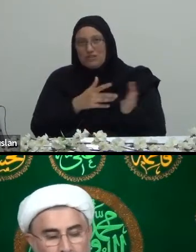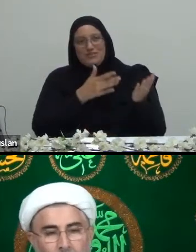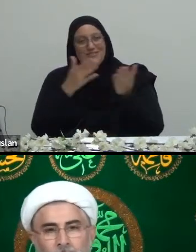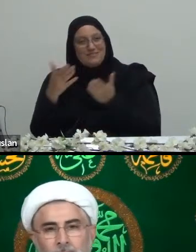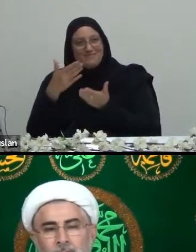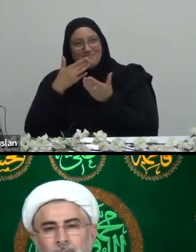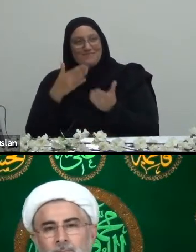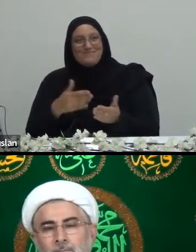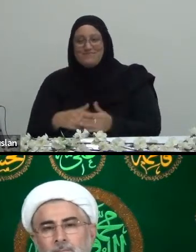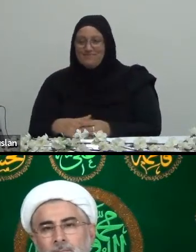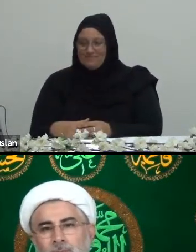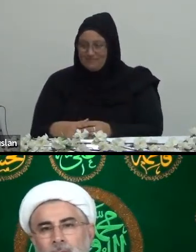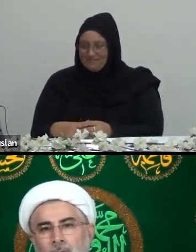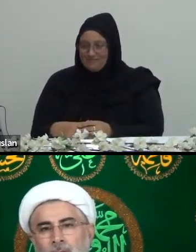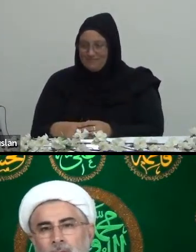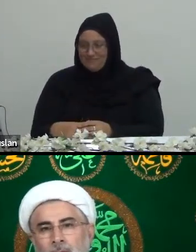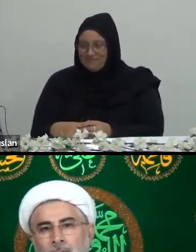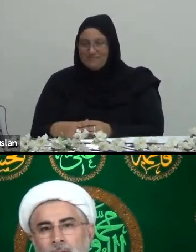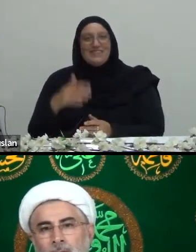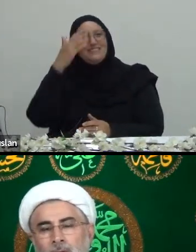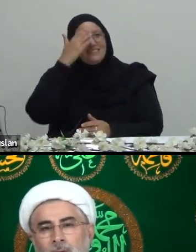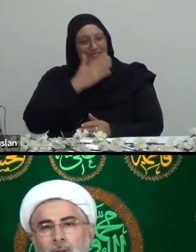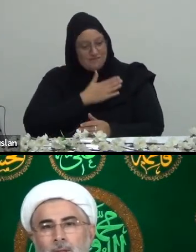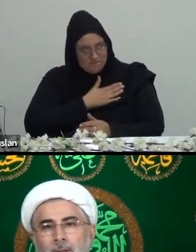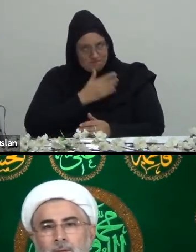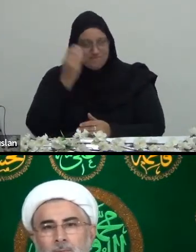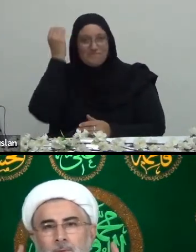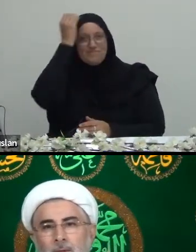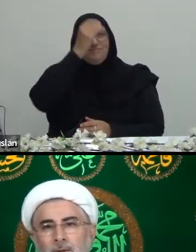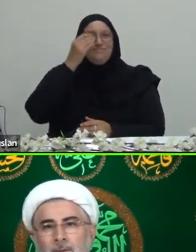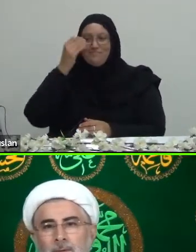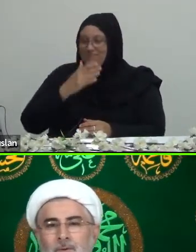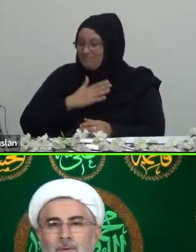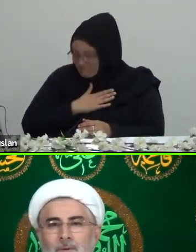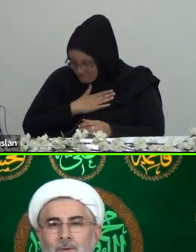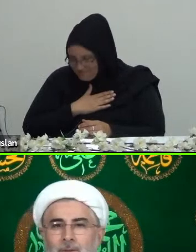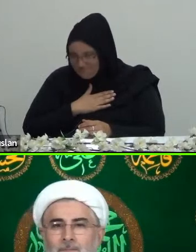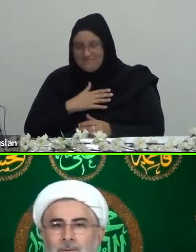Mohammed. Thank you, Hajj Ali. Assalamu alaikum, Sheikh Mansour.